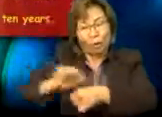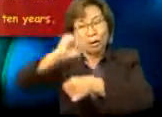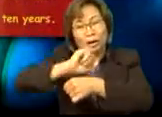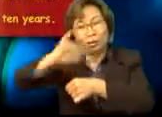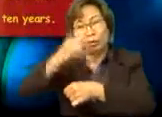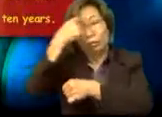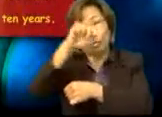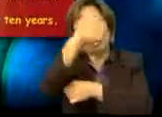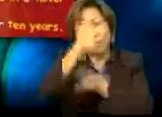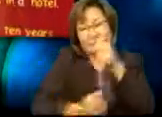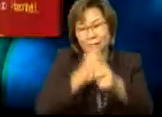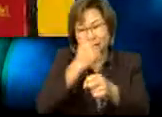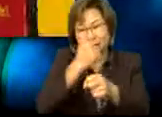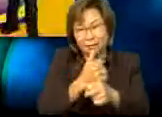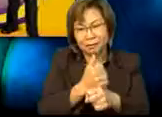years.